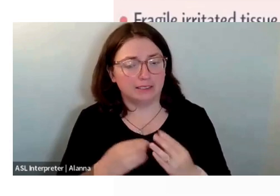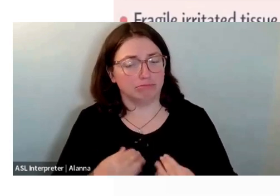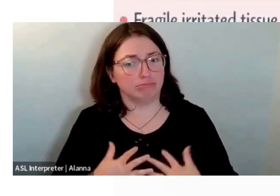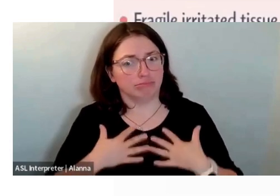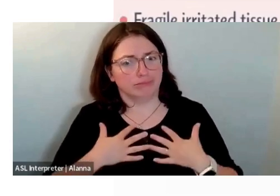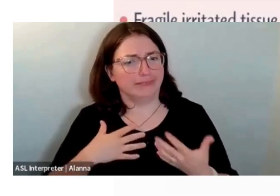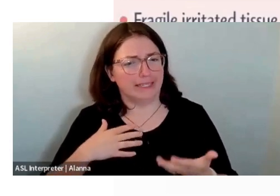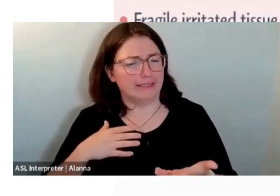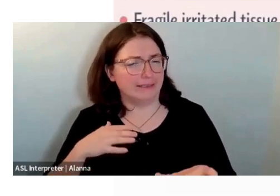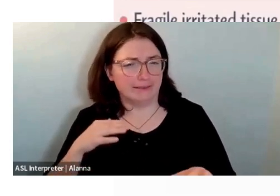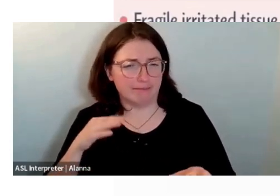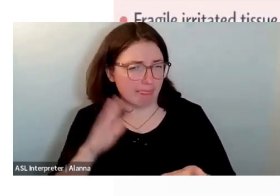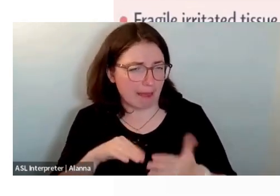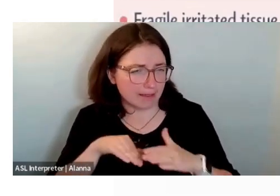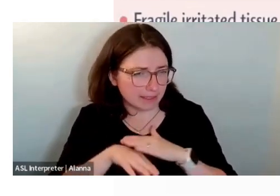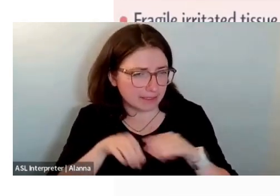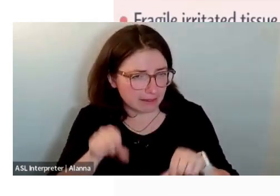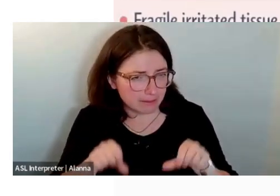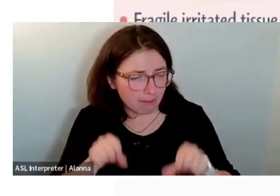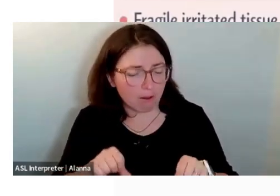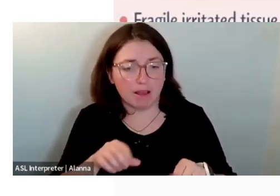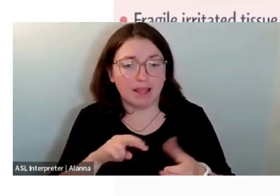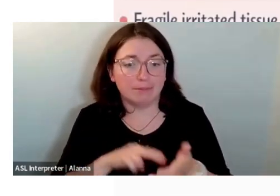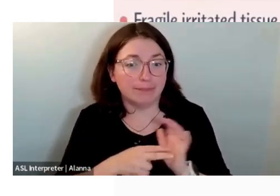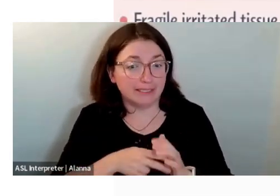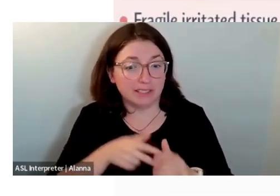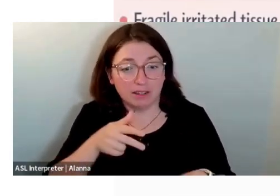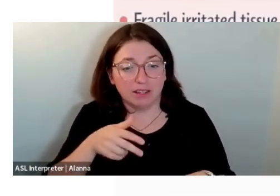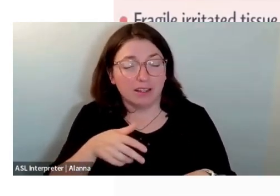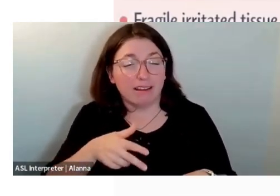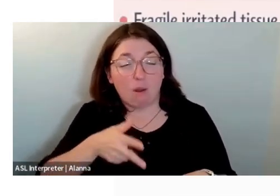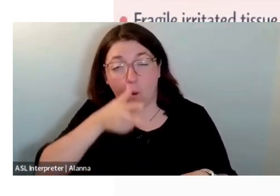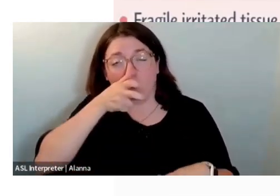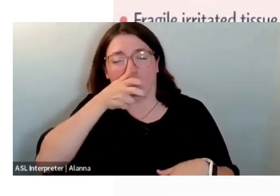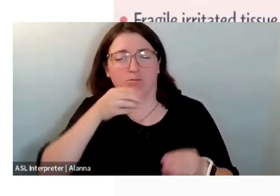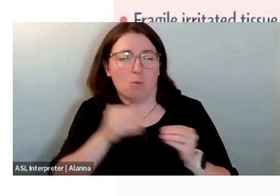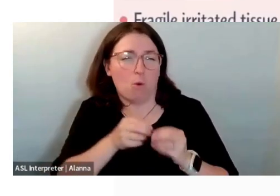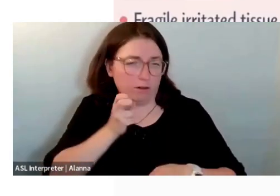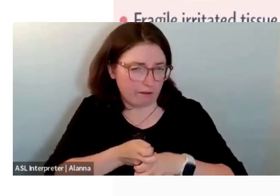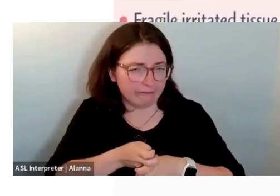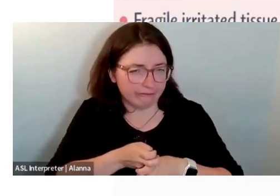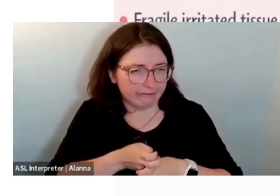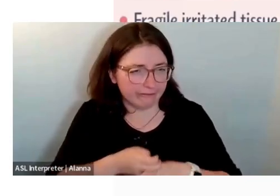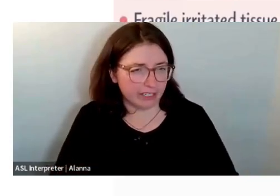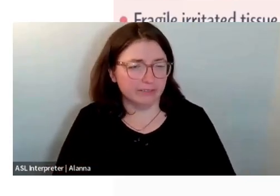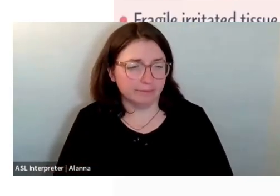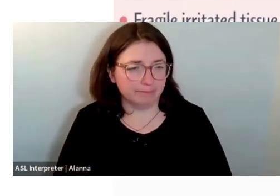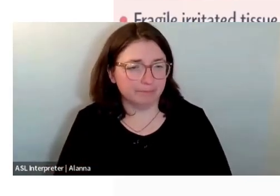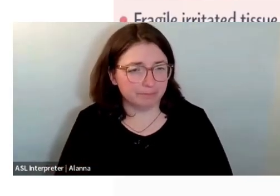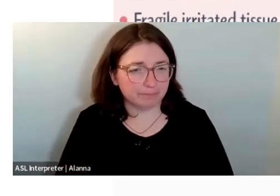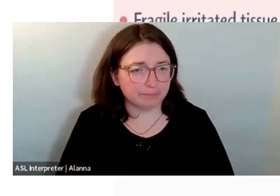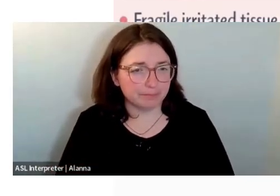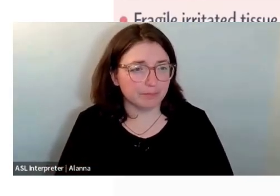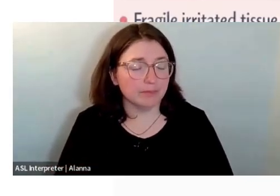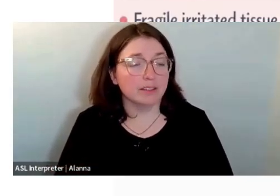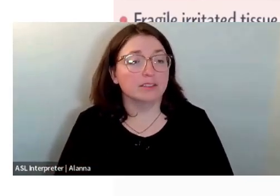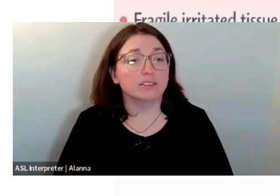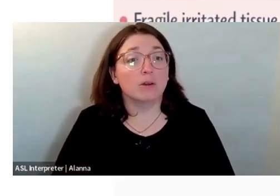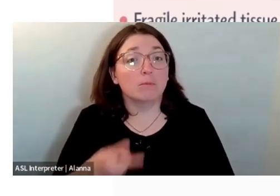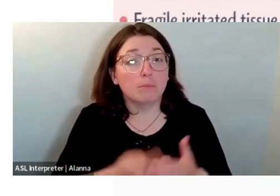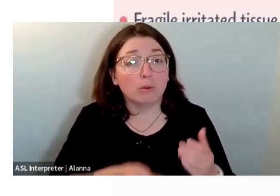orgasm. So there are a variety of ways to help both the vulva and the vagina. Our three